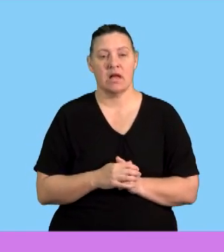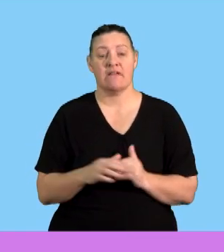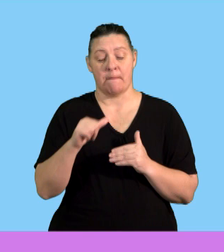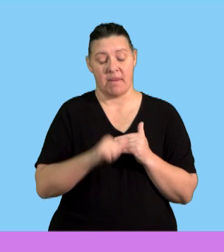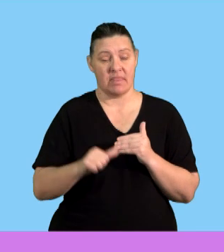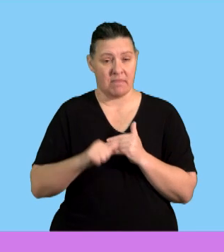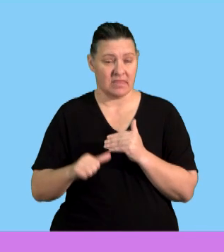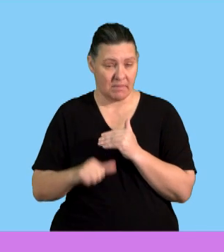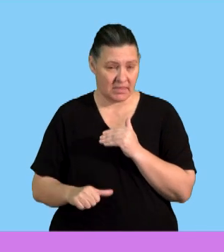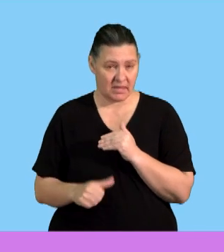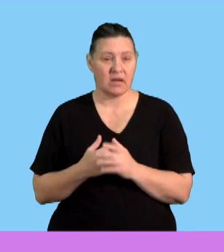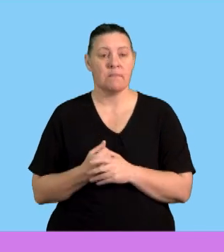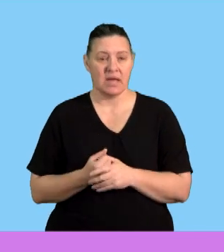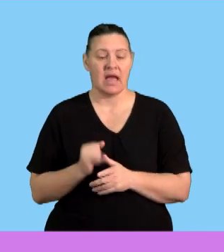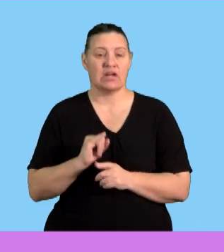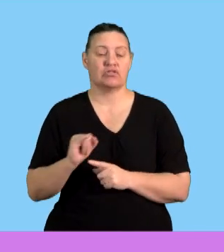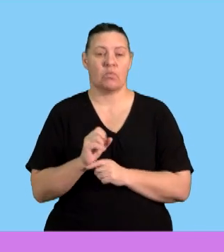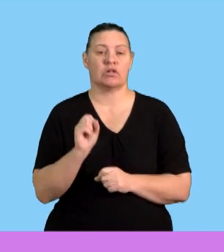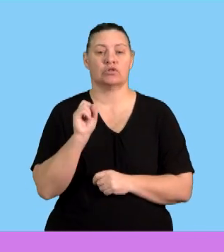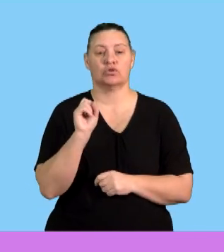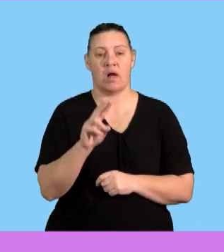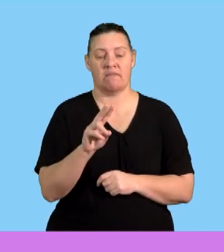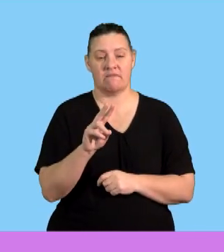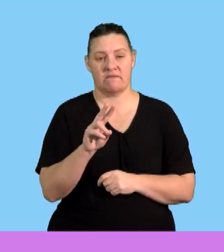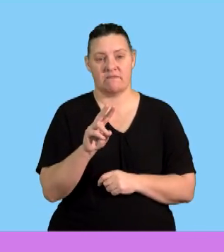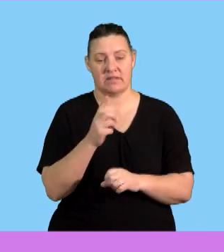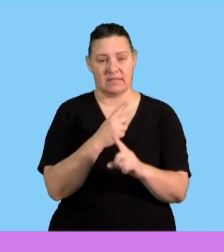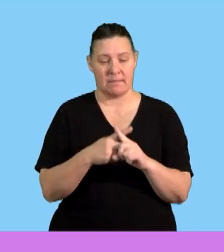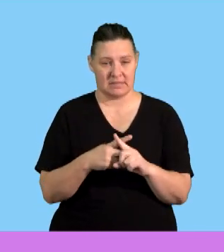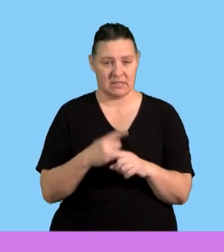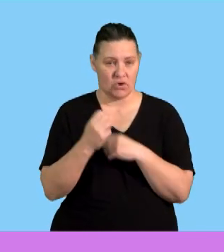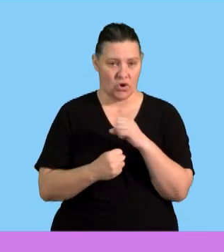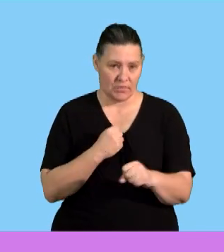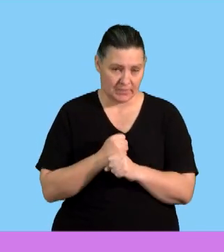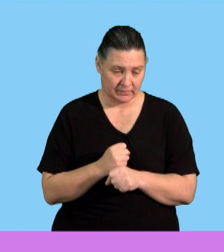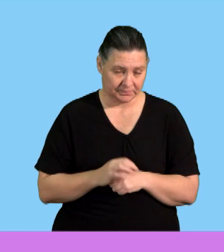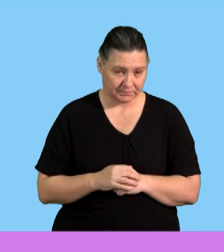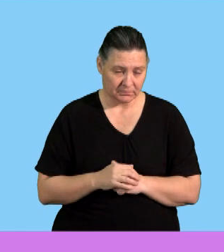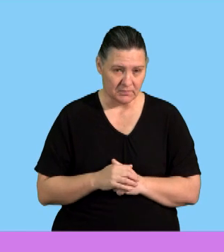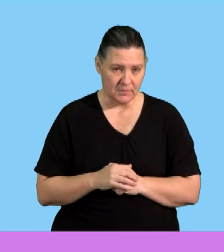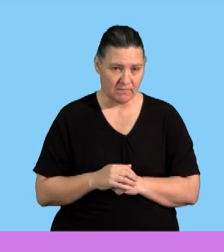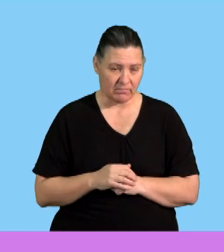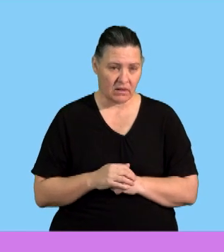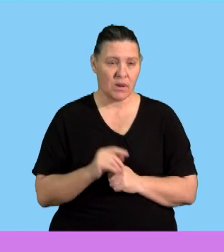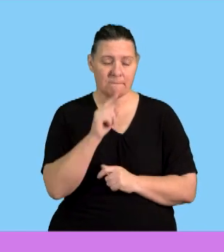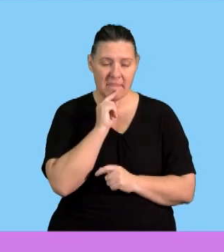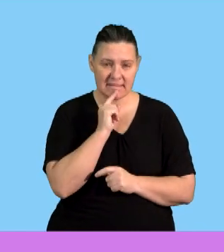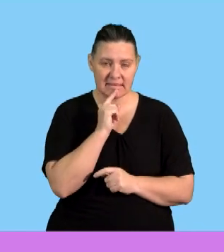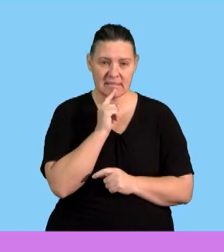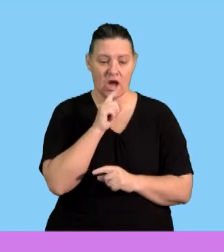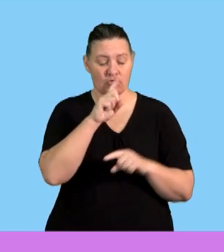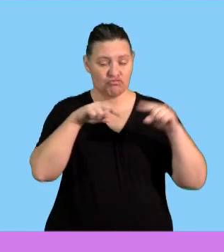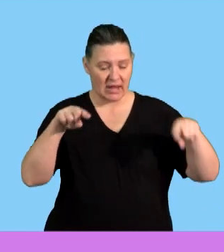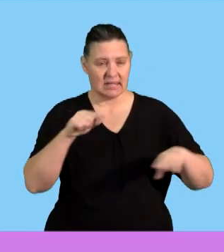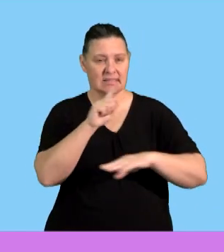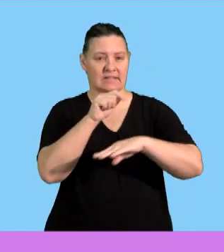If it's monthly, the interest rate will be 12 times a year. So you need to divide